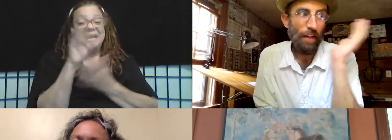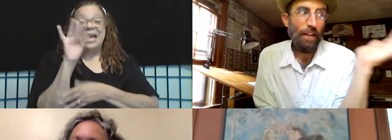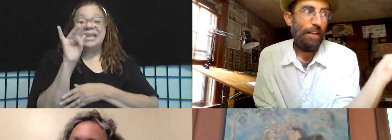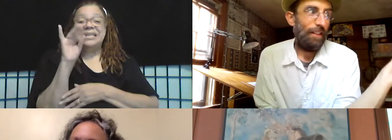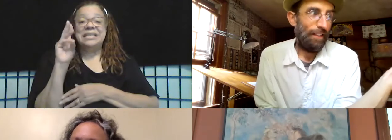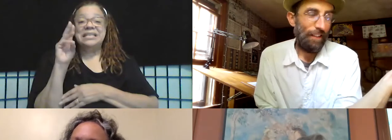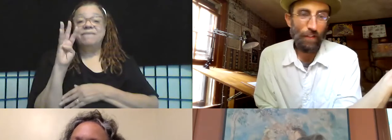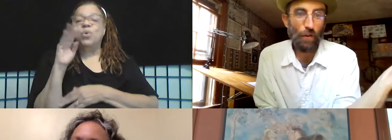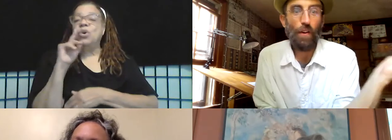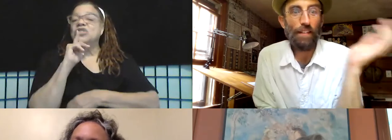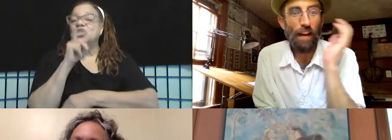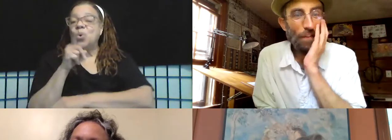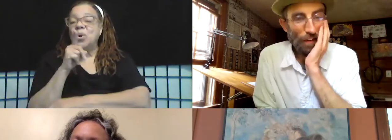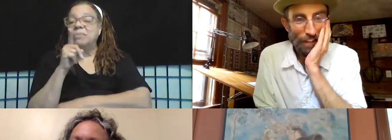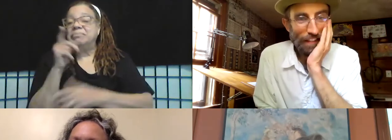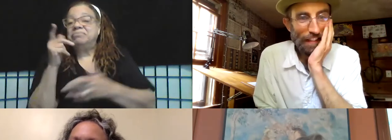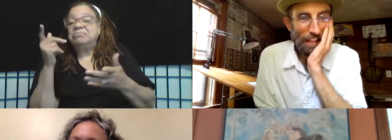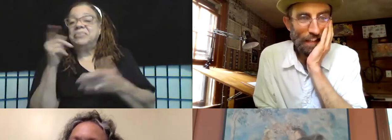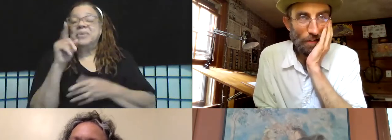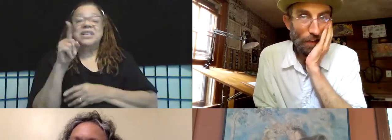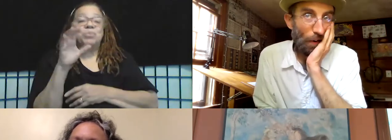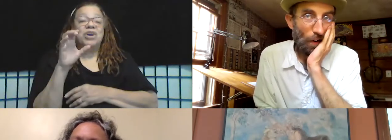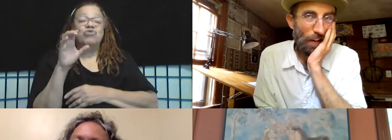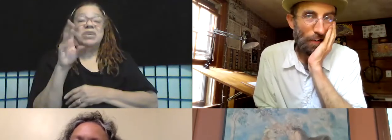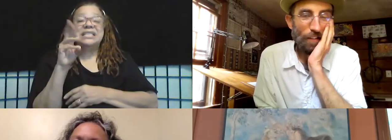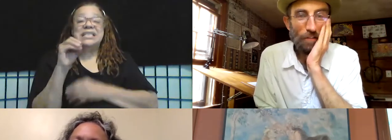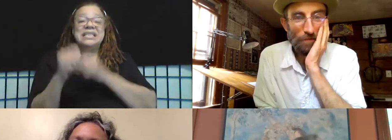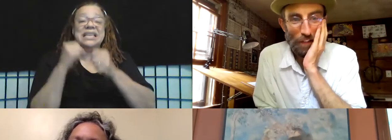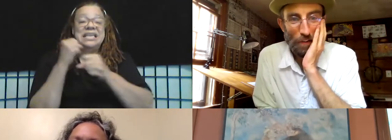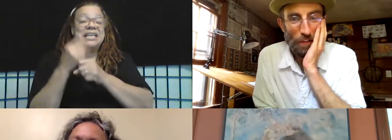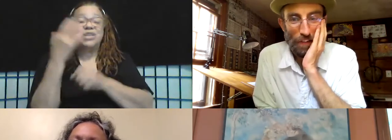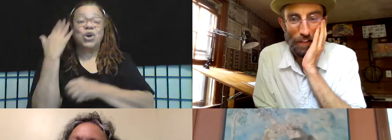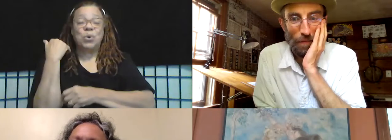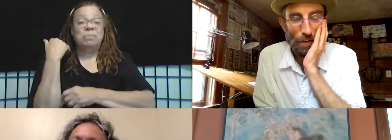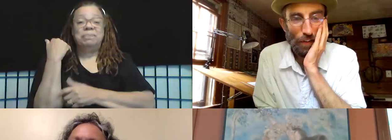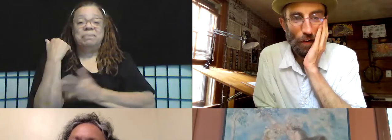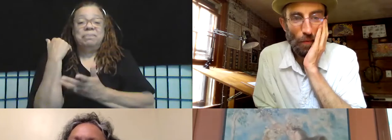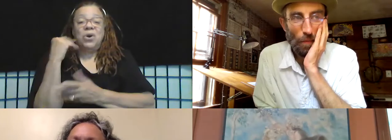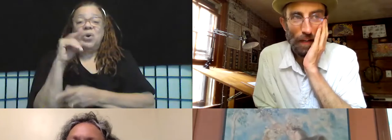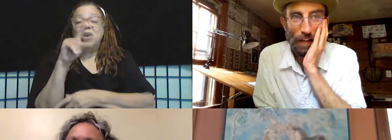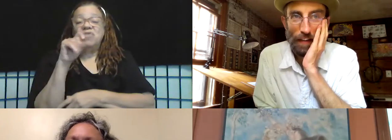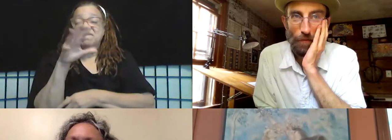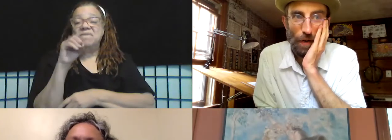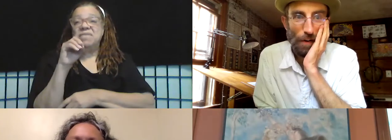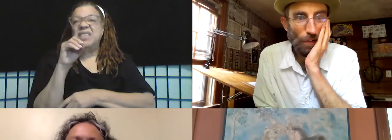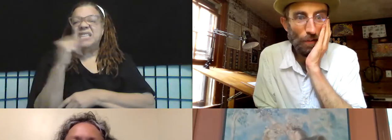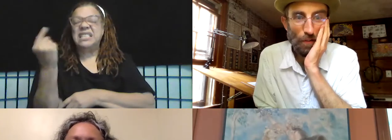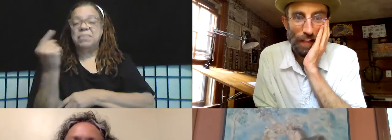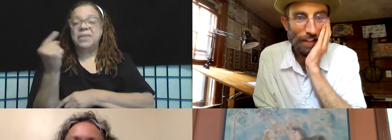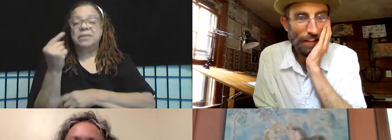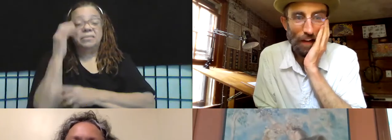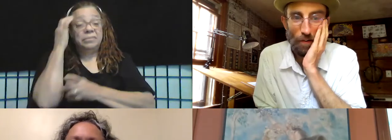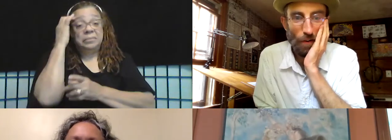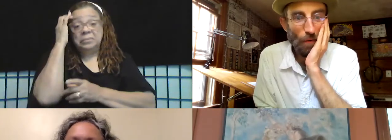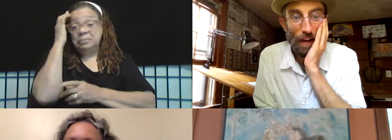sure, it's 160 years ago or 150 some years ago. But if we don't learn